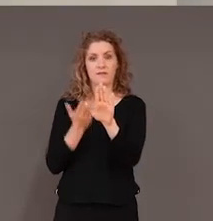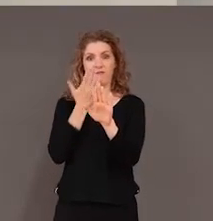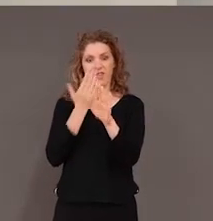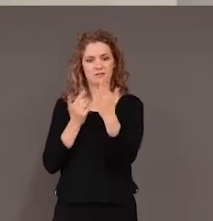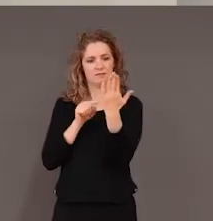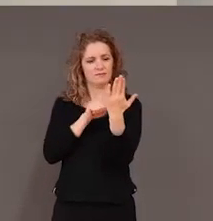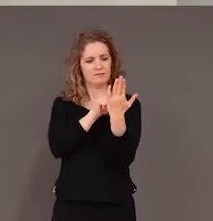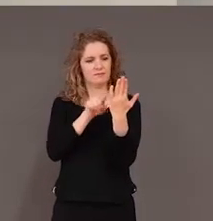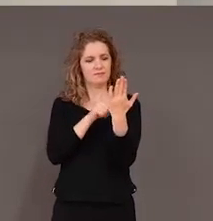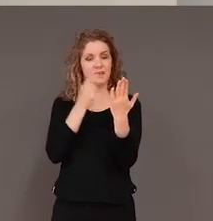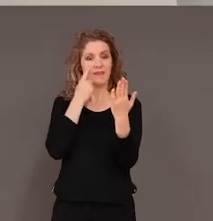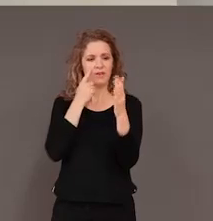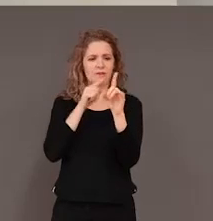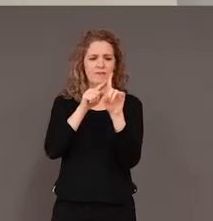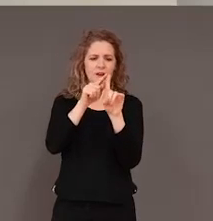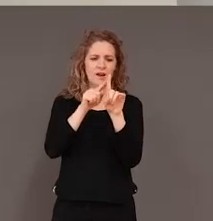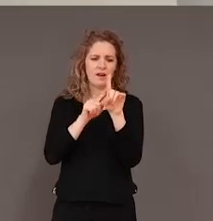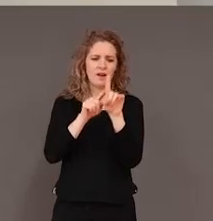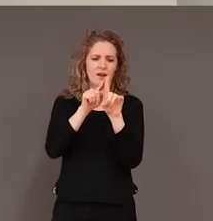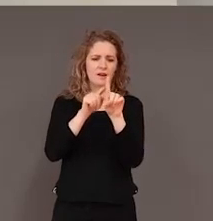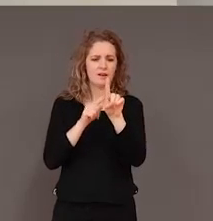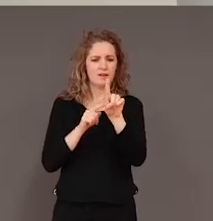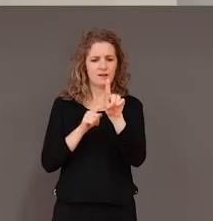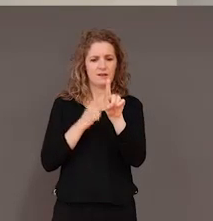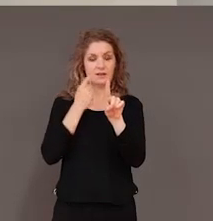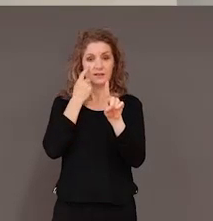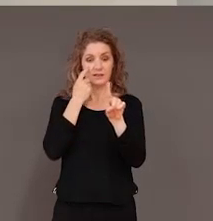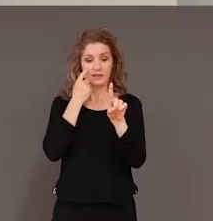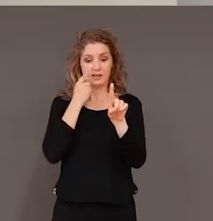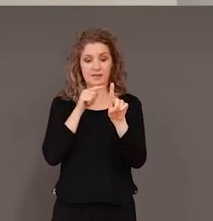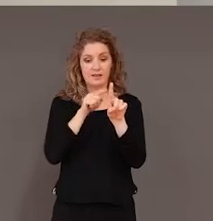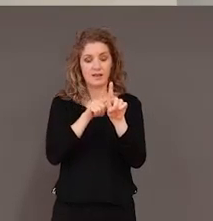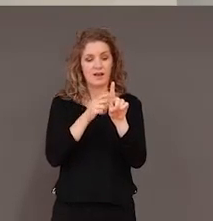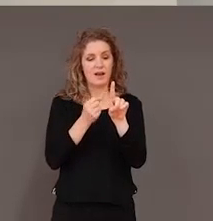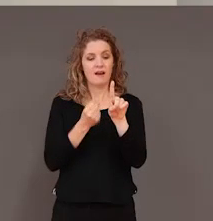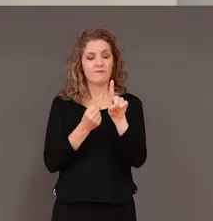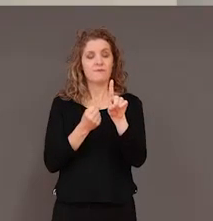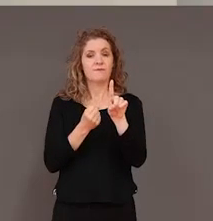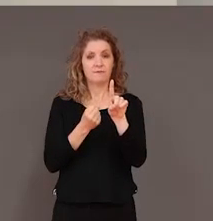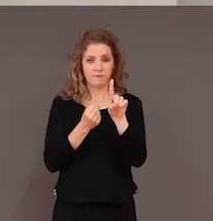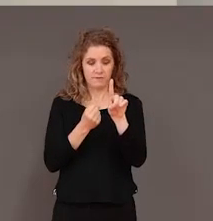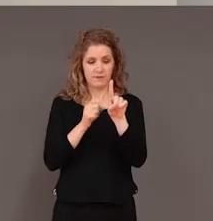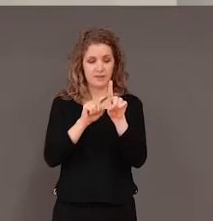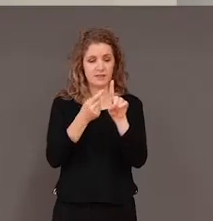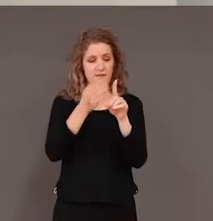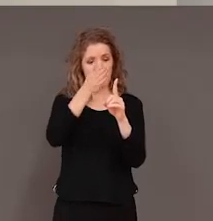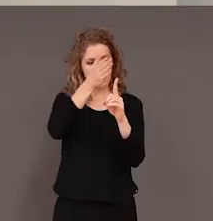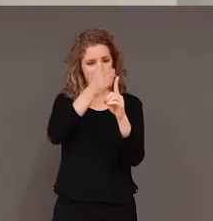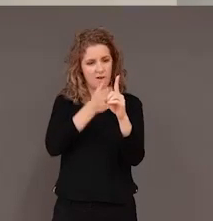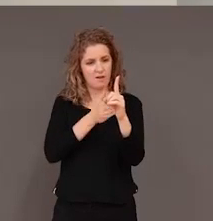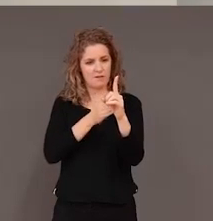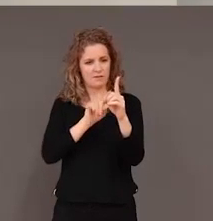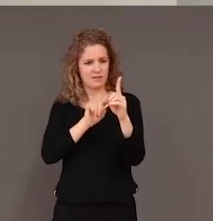hand. And then look at your index finger, this one, and notice there's a dividing line down your index finger, and there's